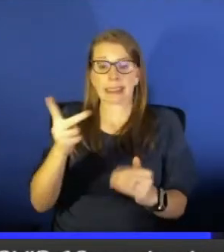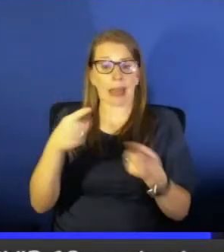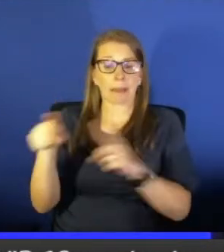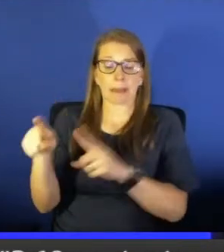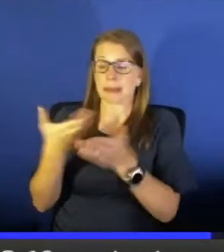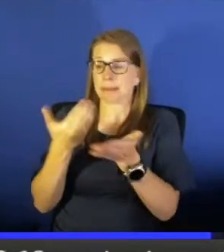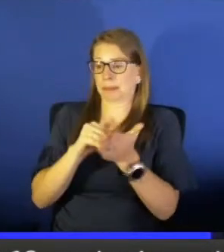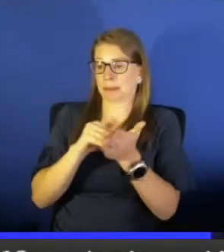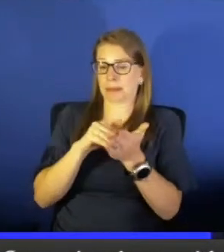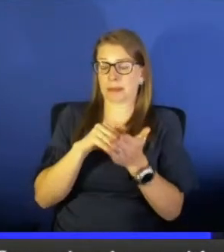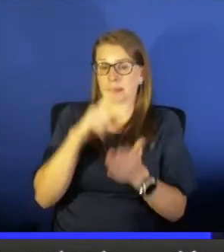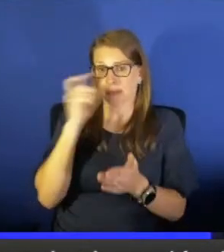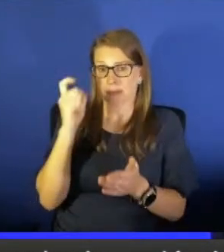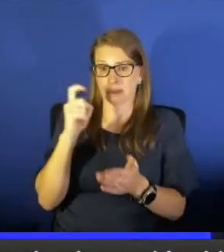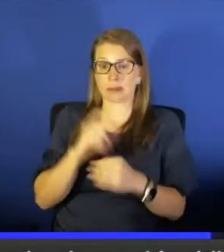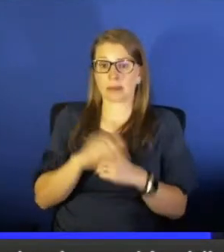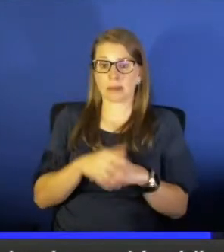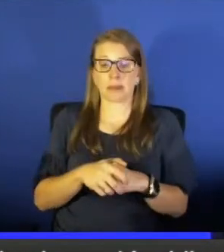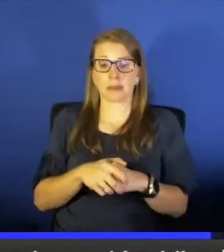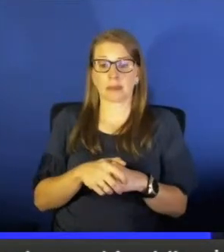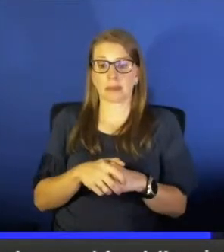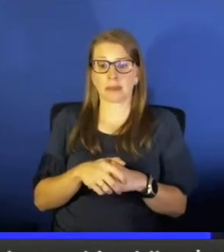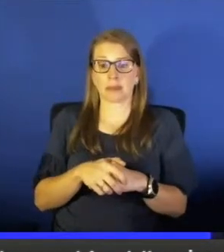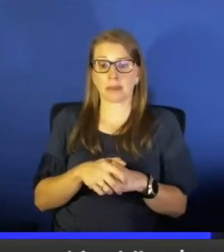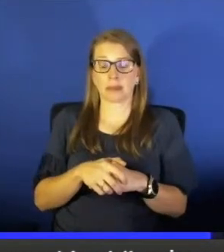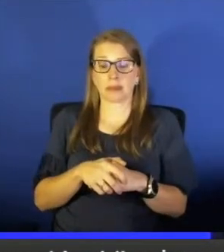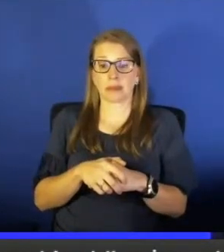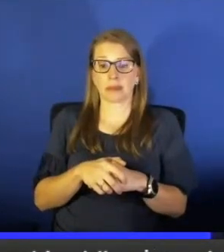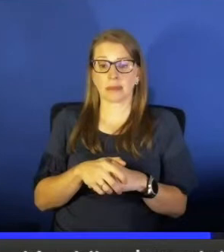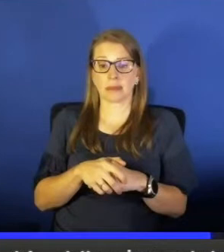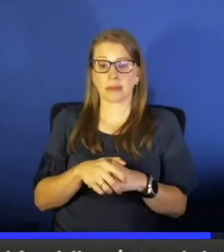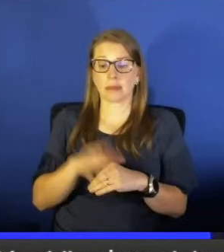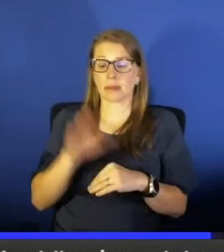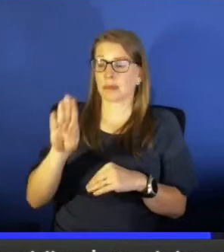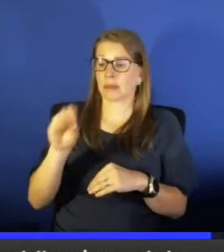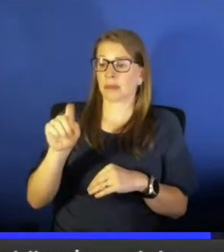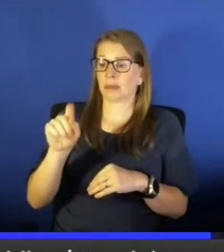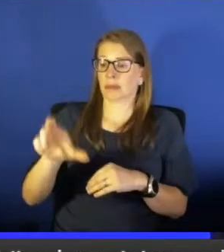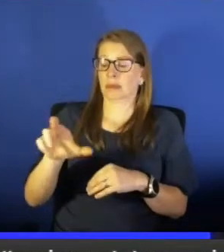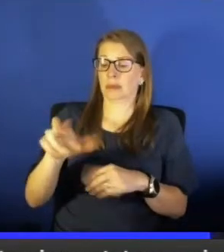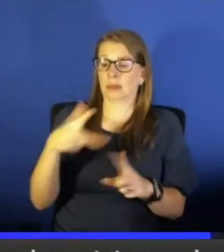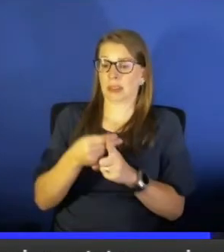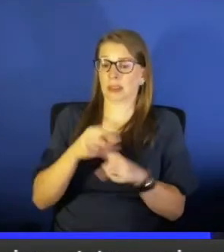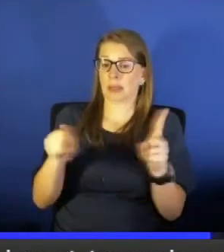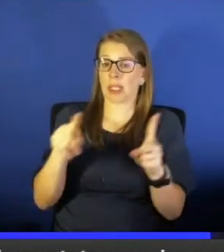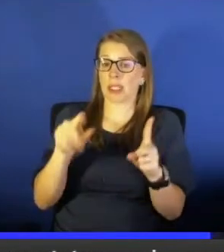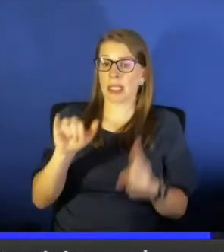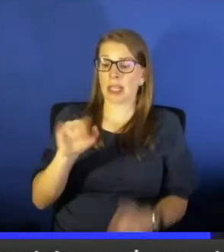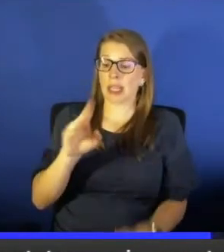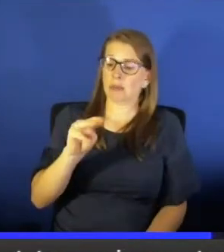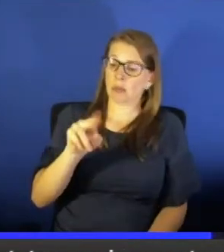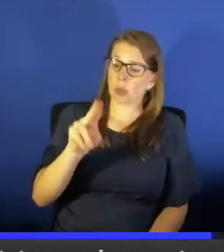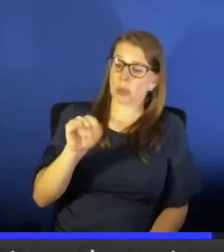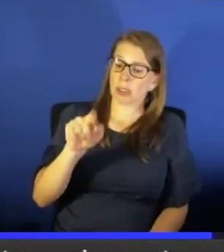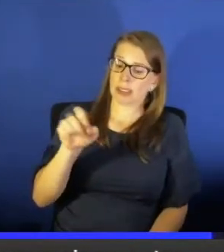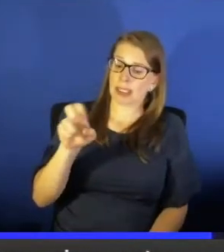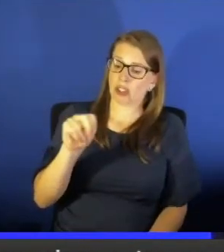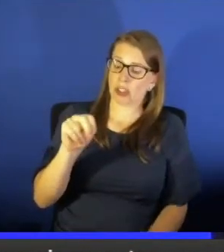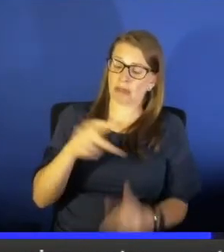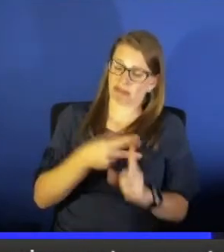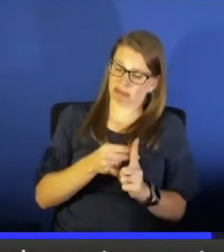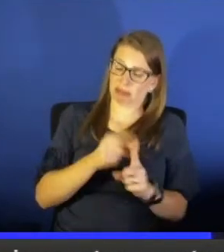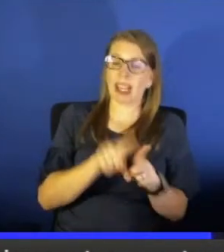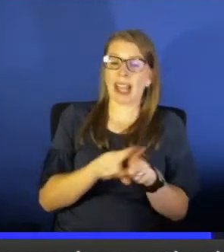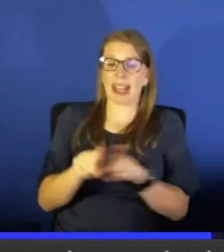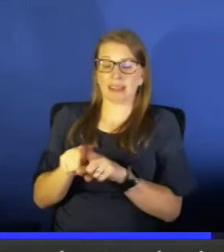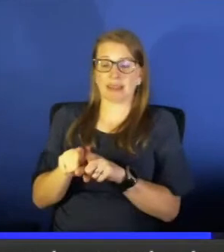relatively high rate of immunization, not necessarily booster shots, but immunization and people who have had COVID, that together we won't